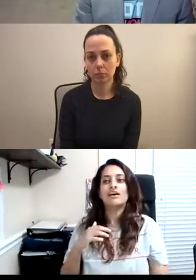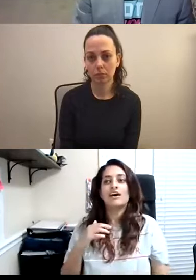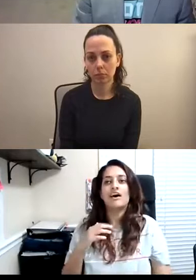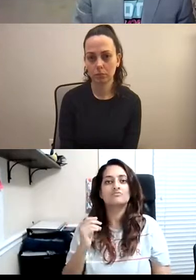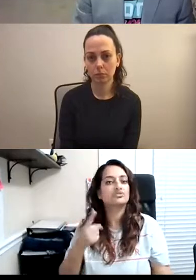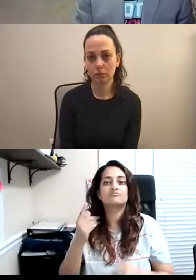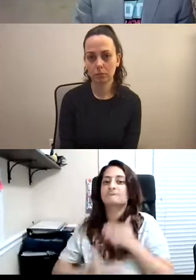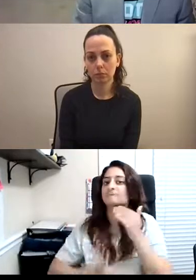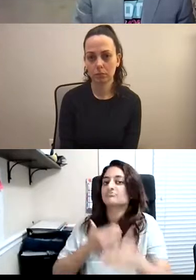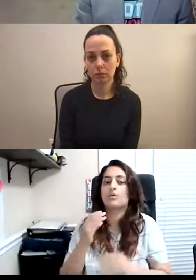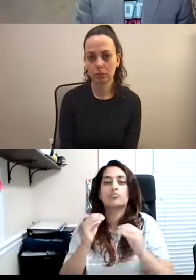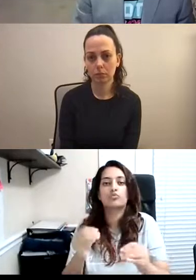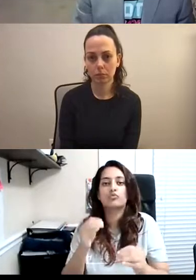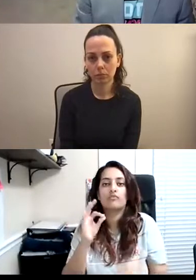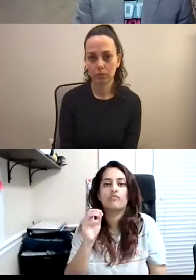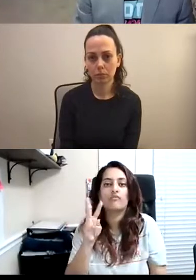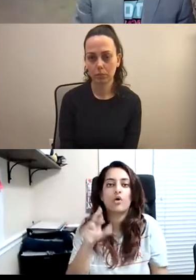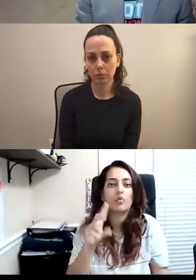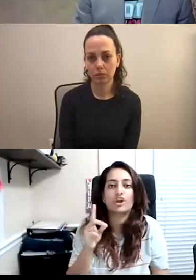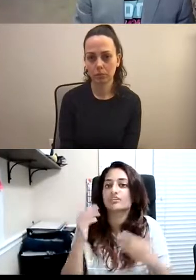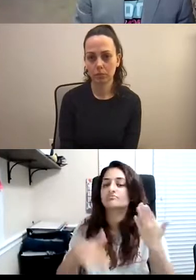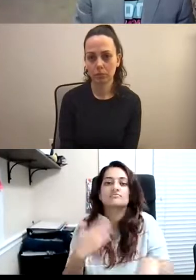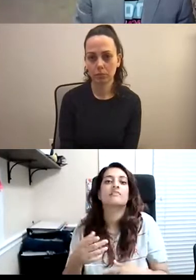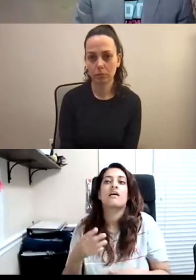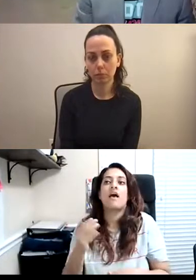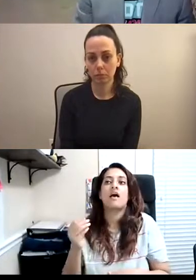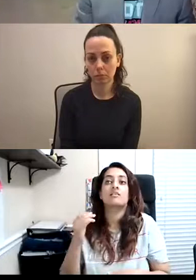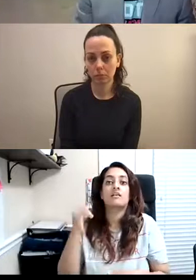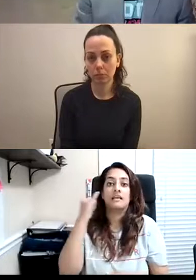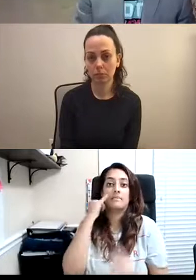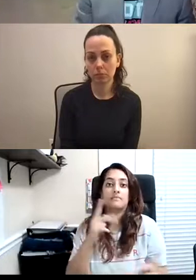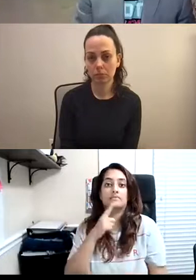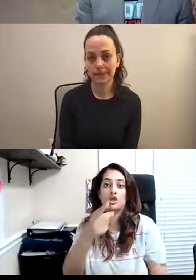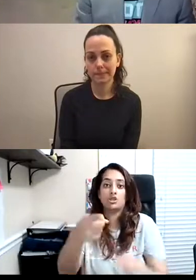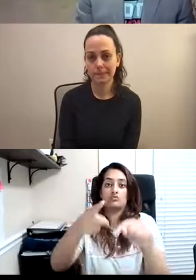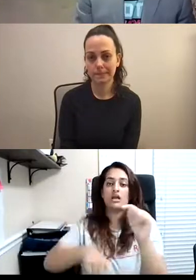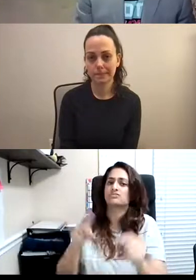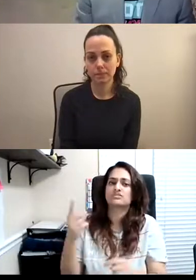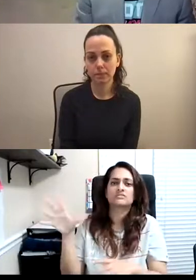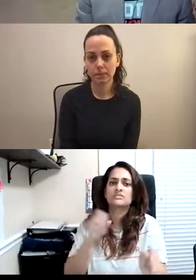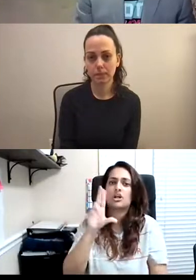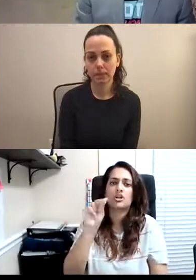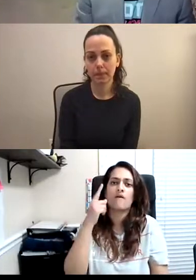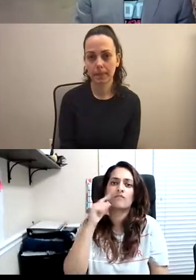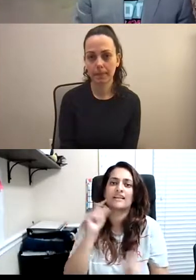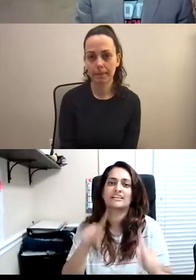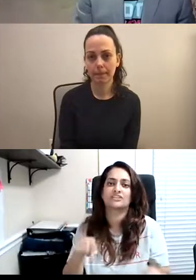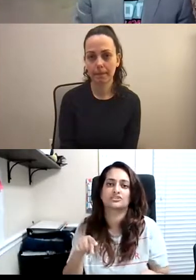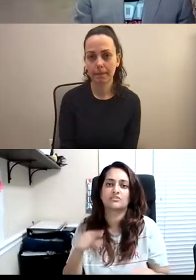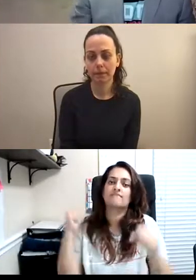weakness either. You have to keep going and moving on forward and get it done.